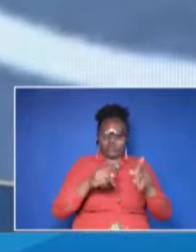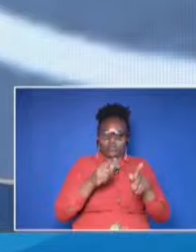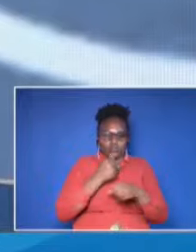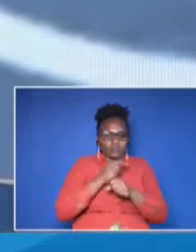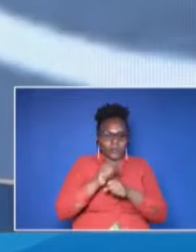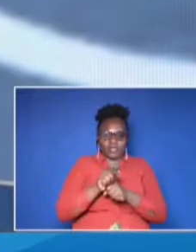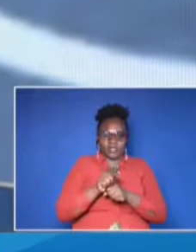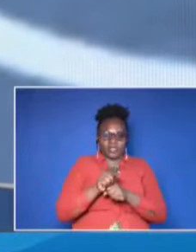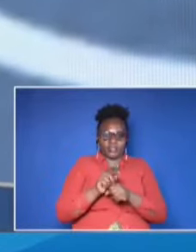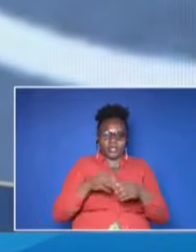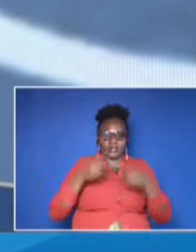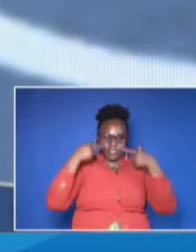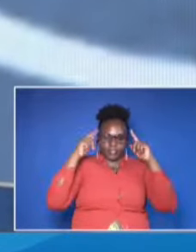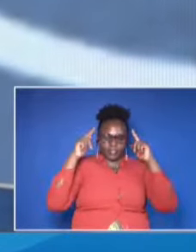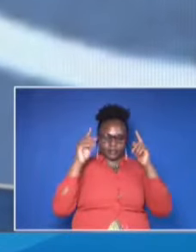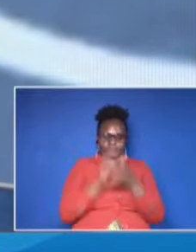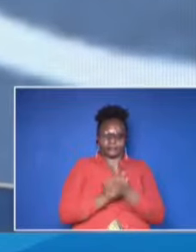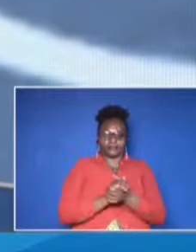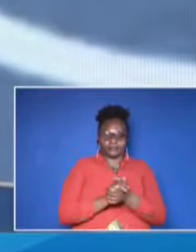Crusade